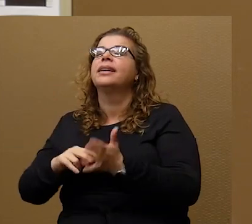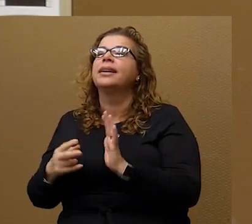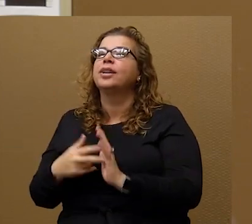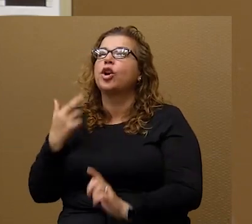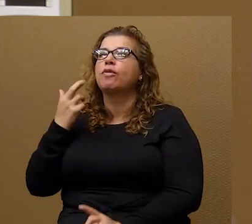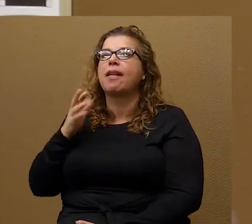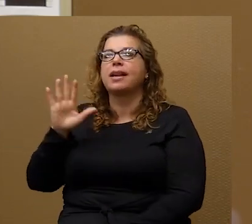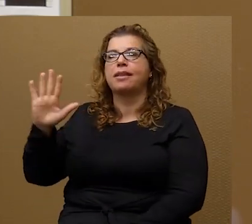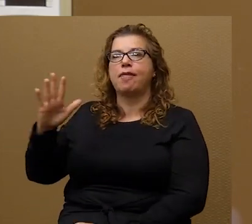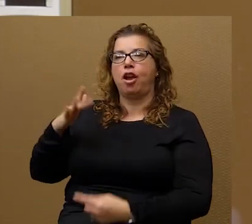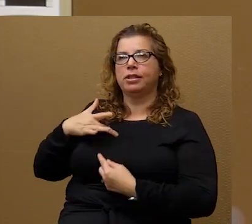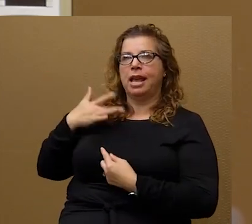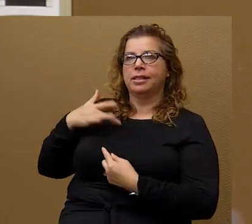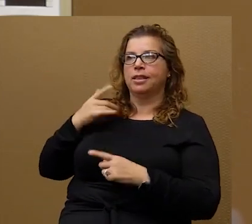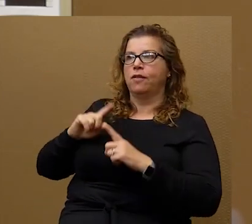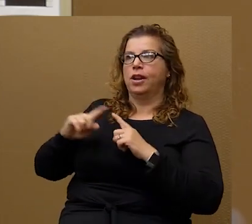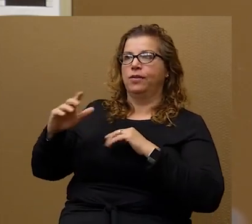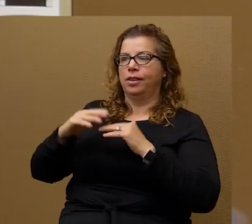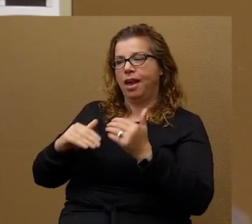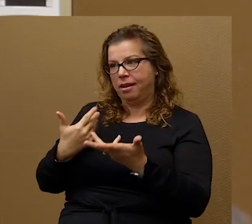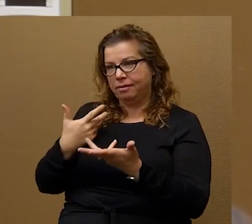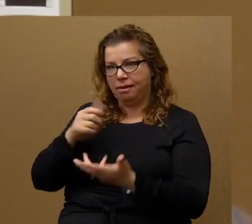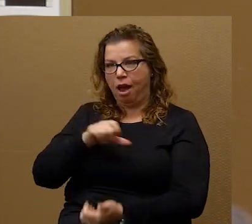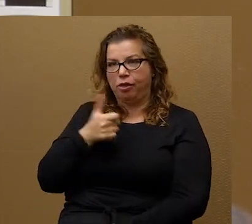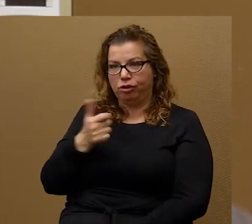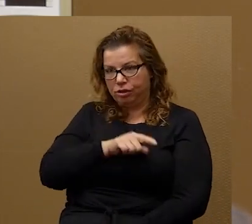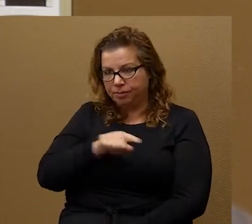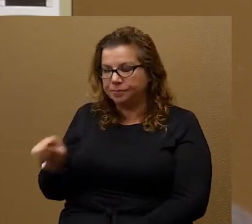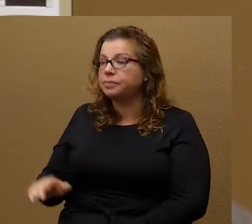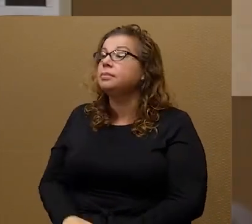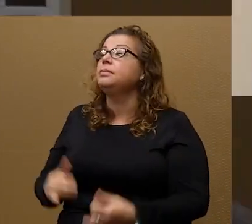senses? All right, auditory.